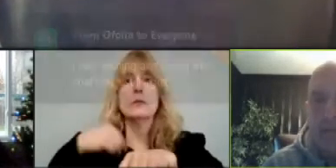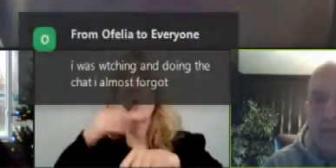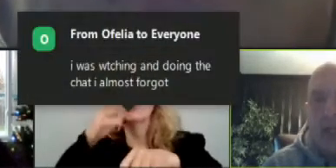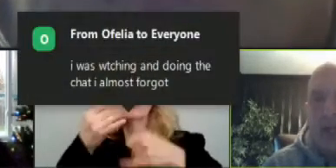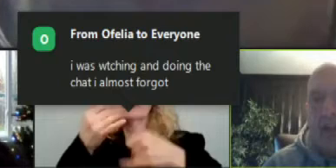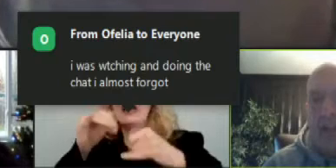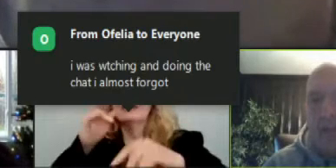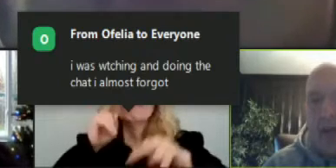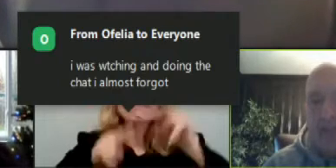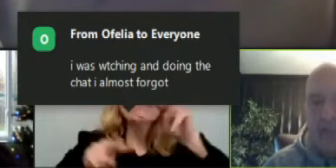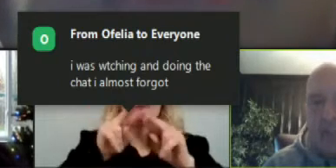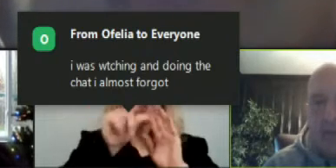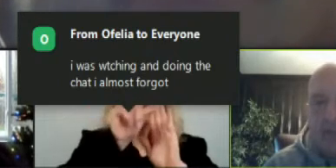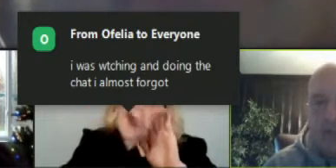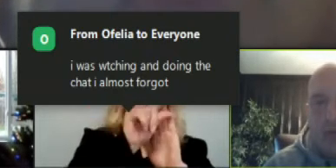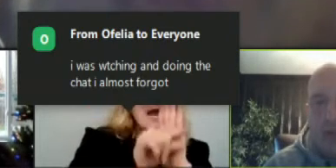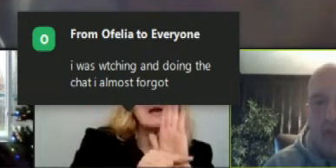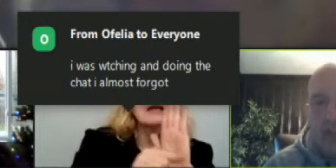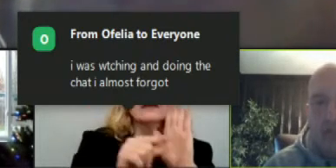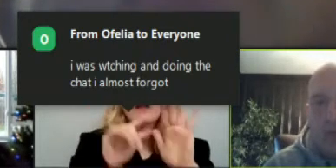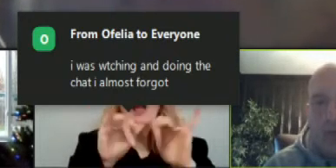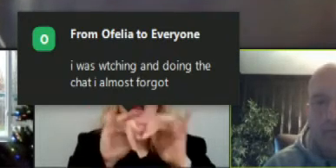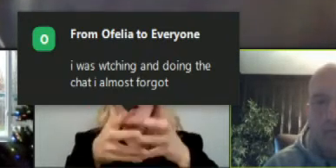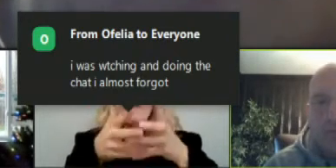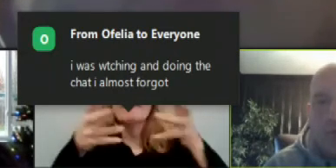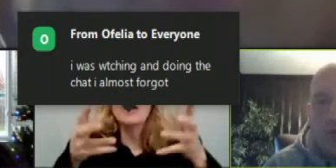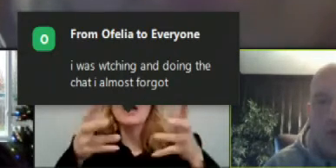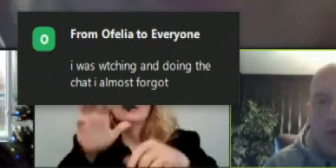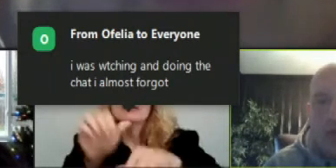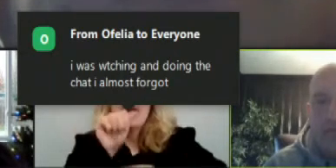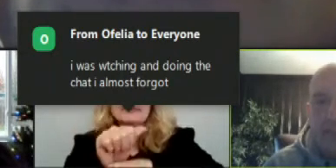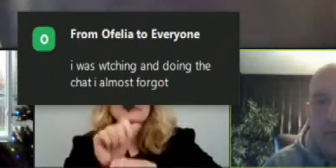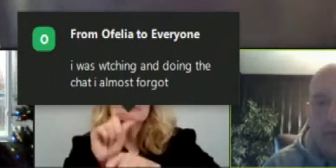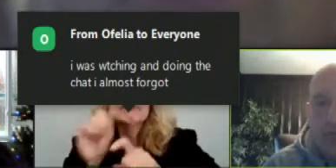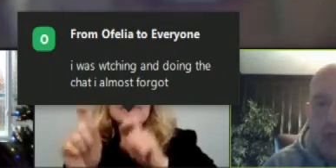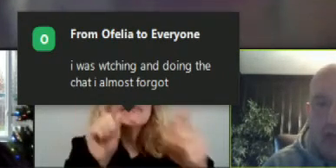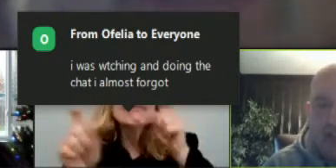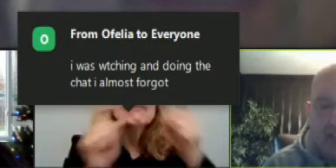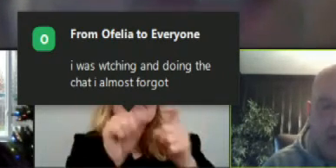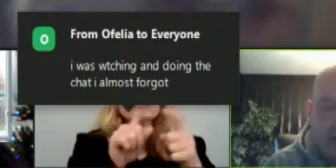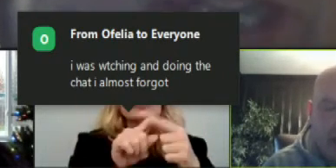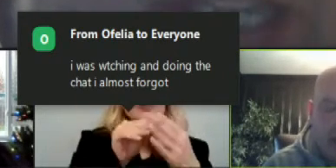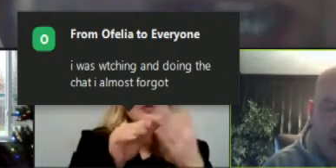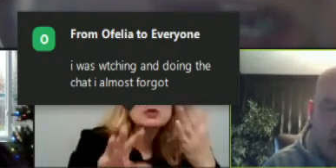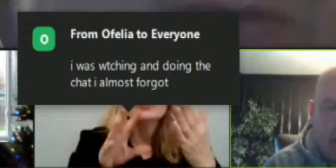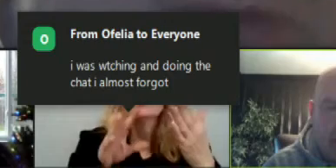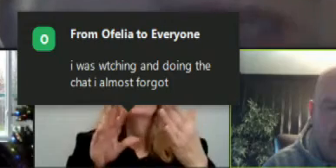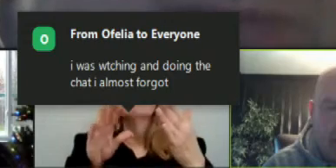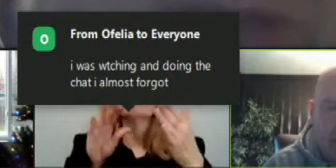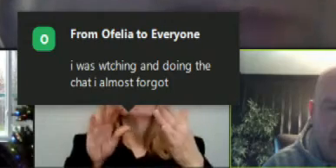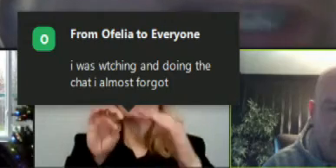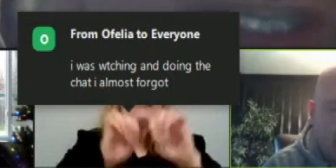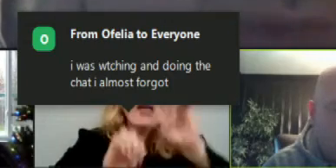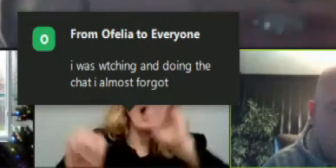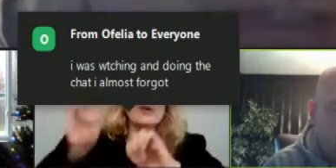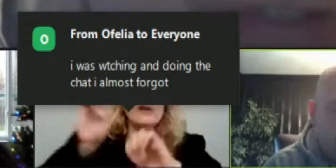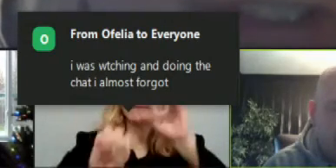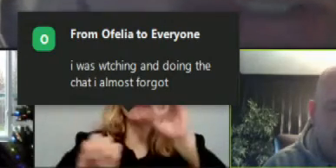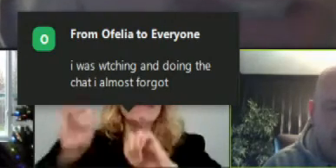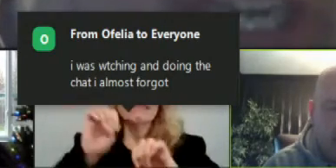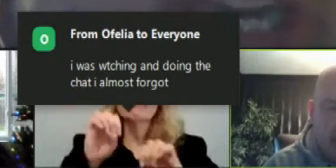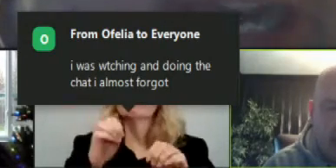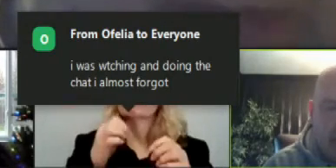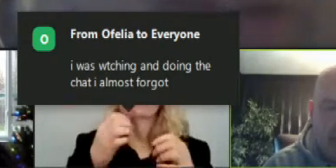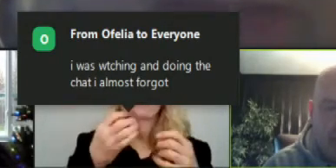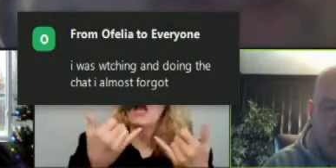grading, the amount of assignments that we're giving as well. So that's it. And again, I'll be open to any questions or